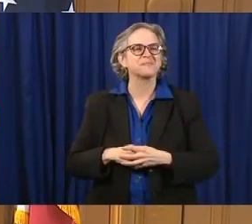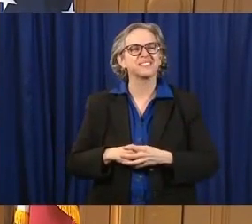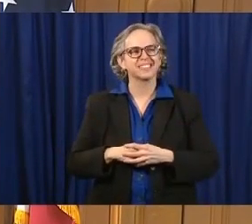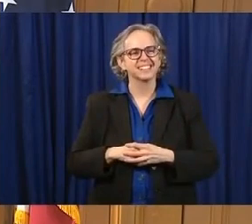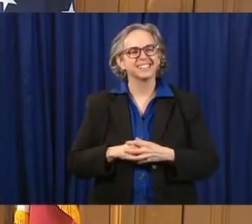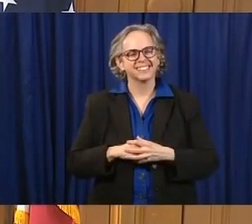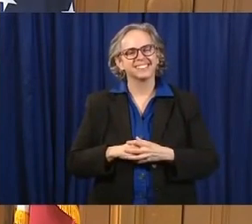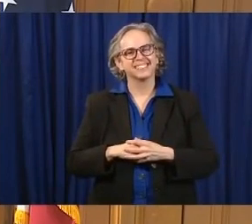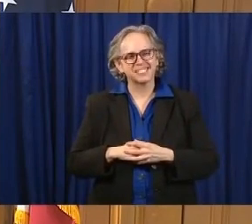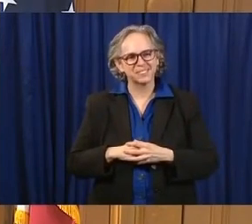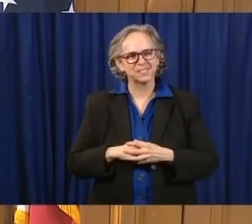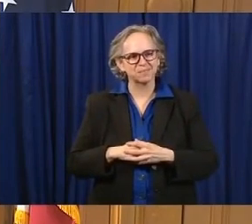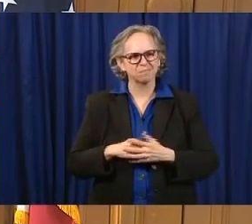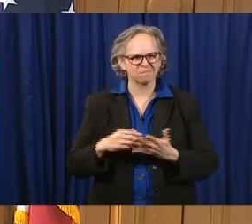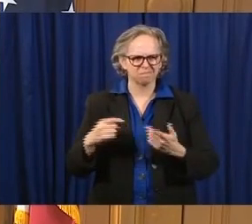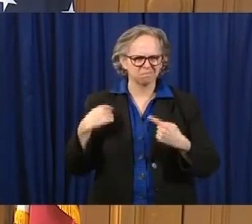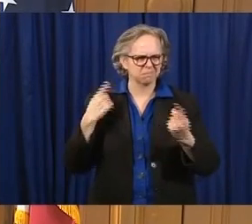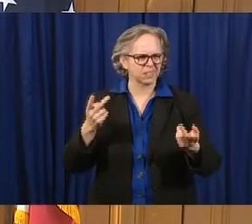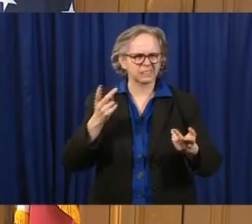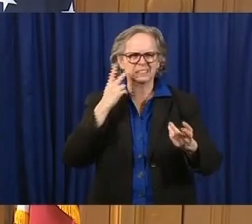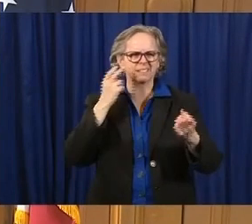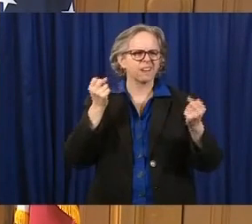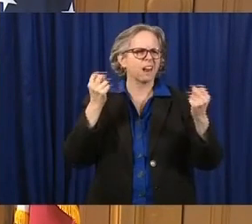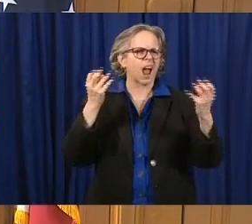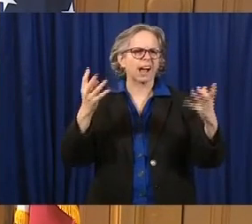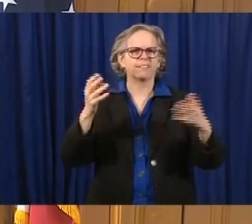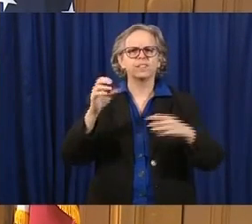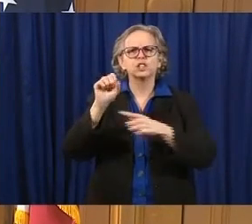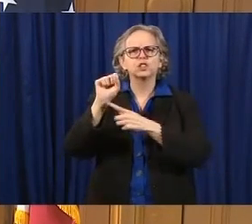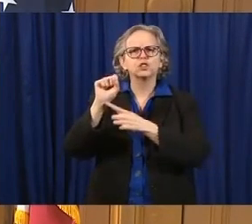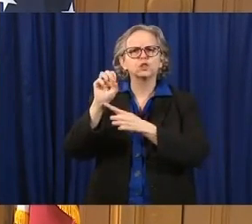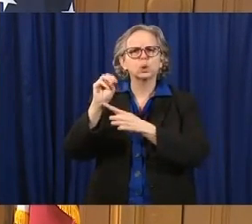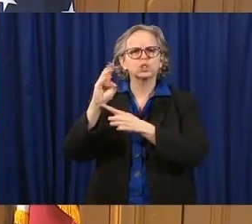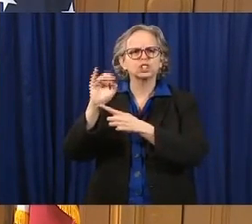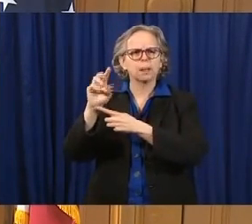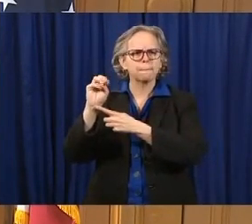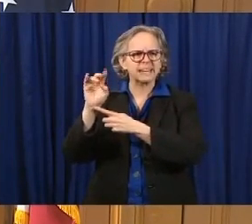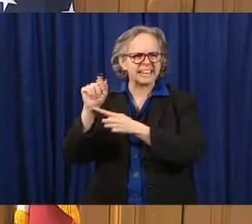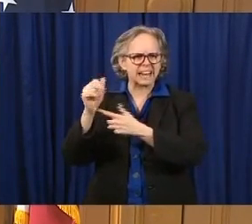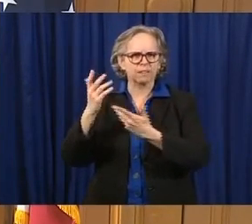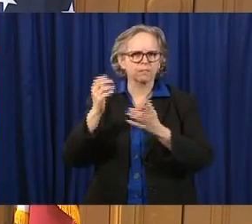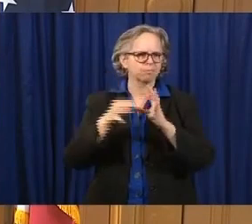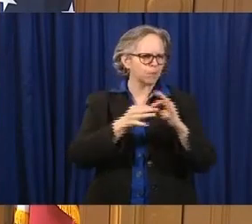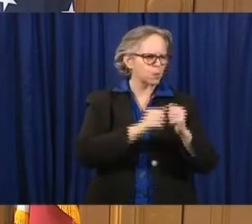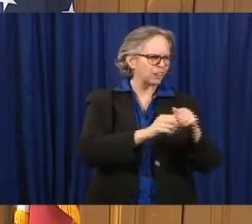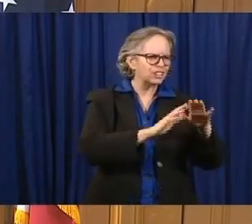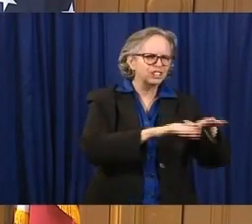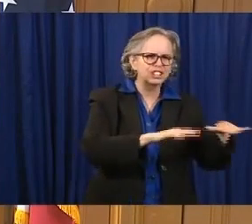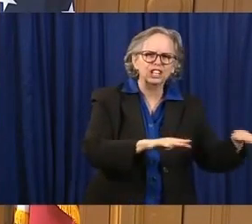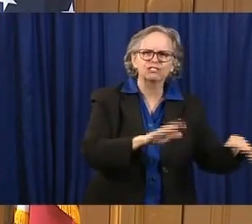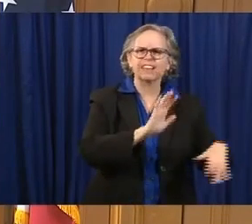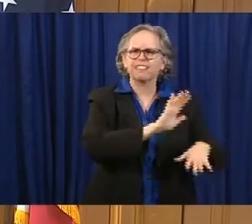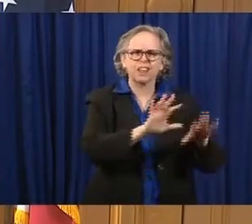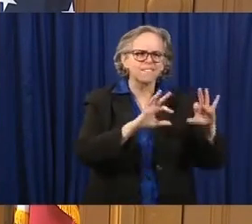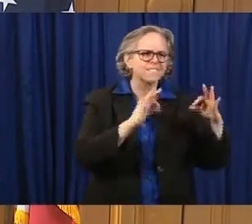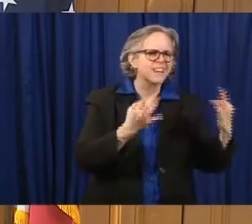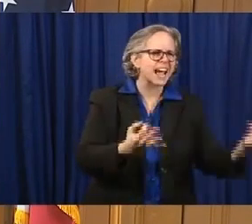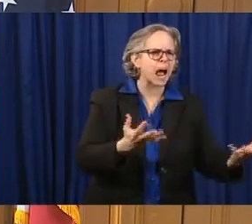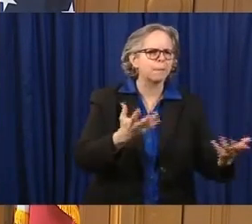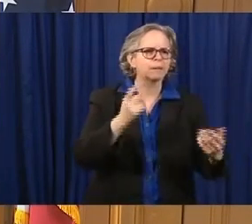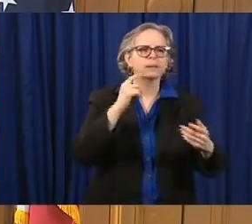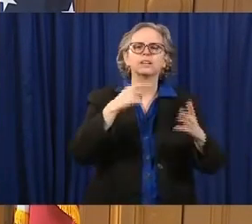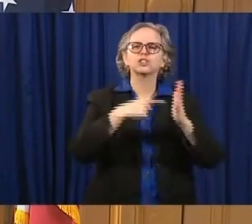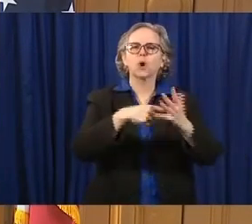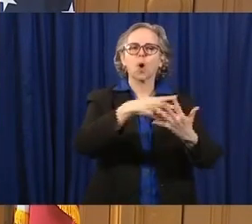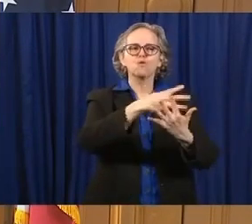lot in the social media that children, families are displaying rainbows as a sign of